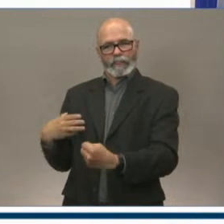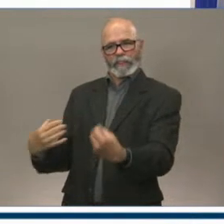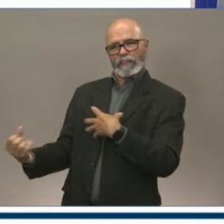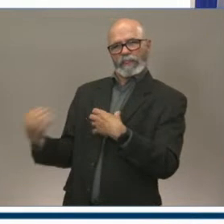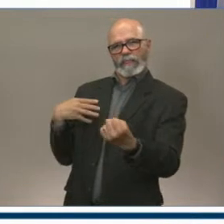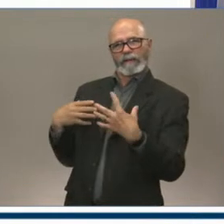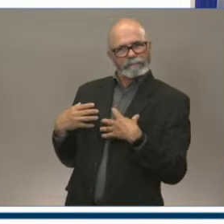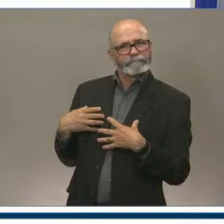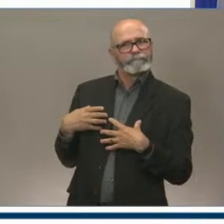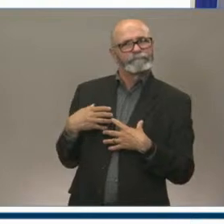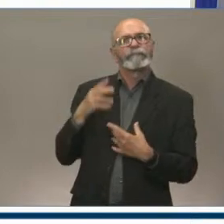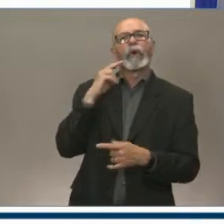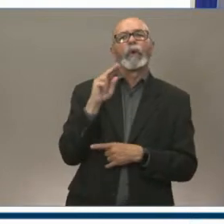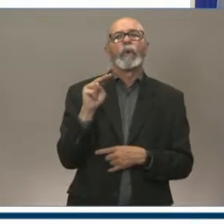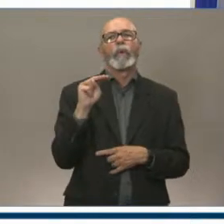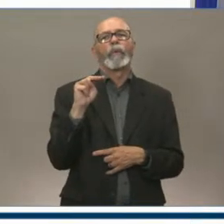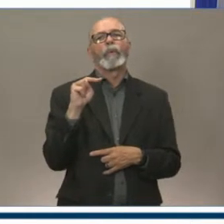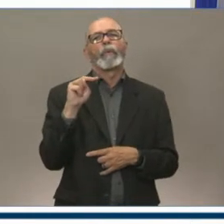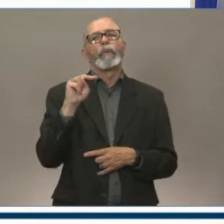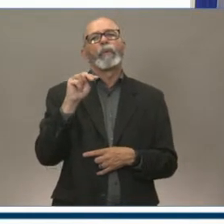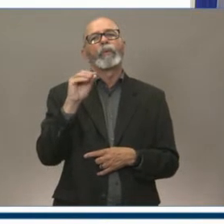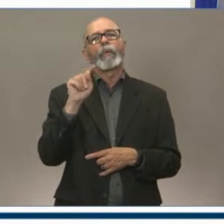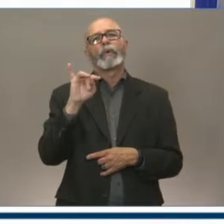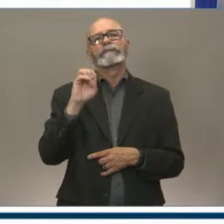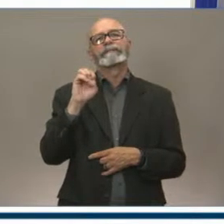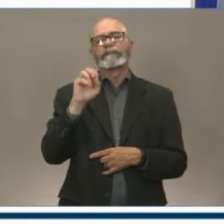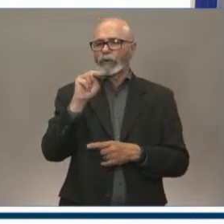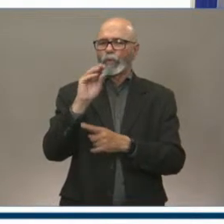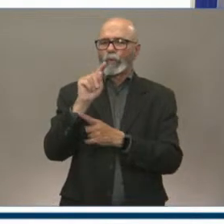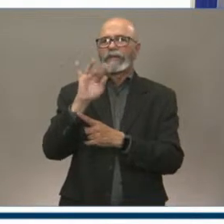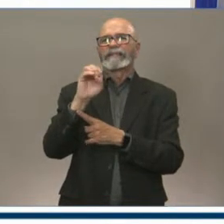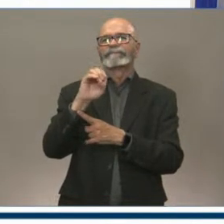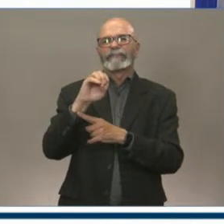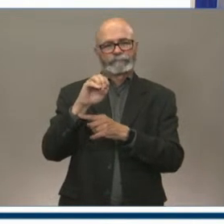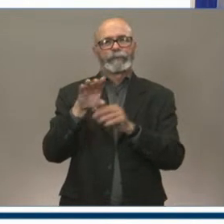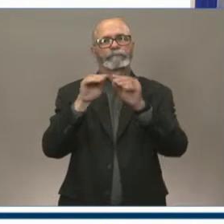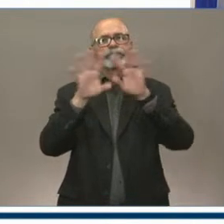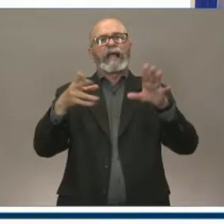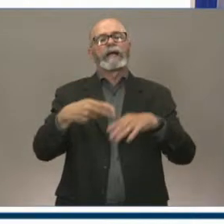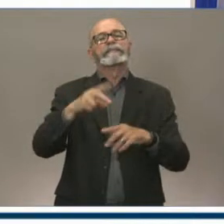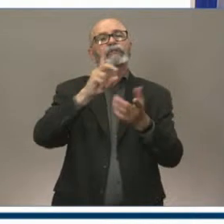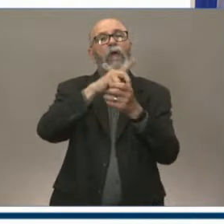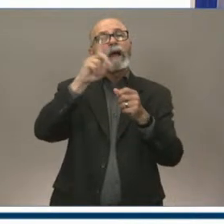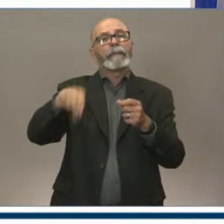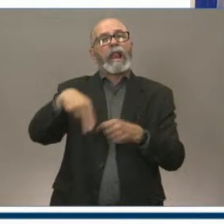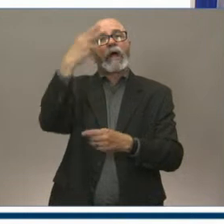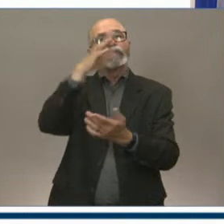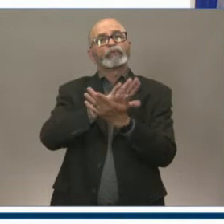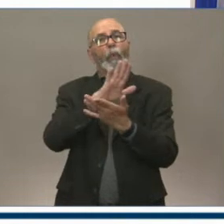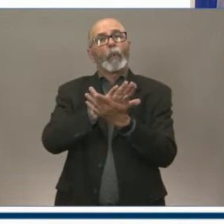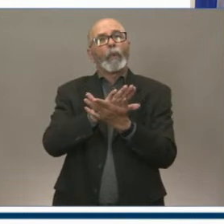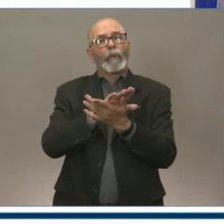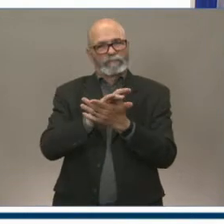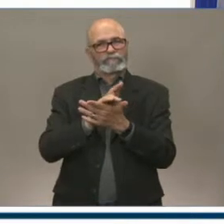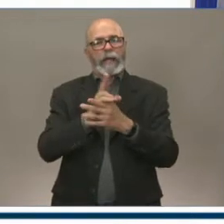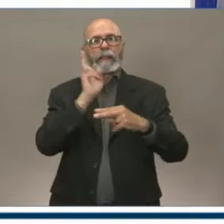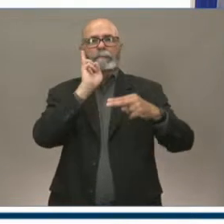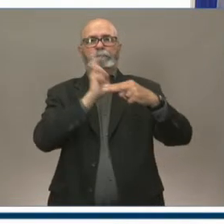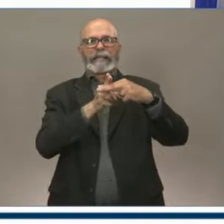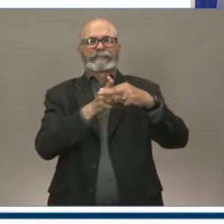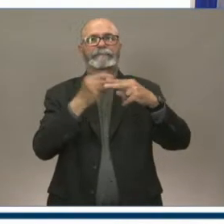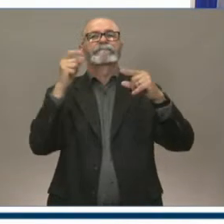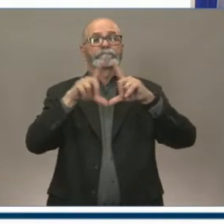sent to the Dartmouth High community saying there was an exposure, that there was a case there, but it wasn't released, and